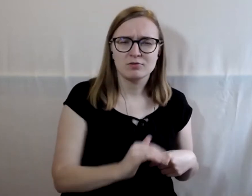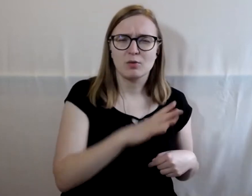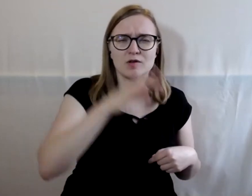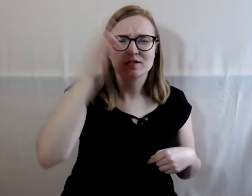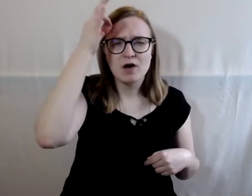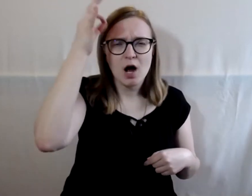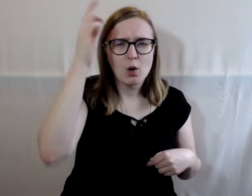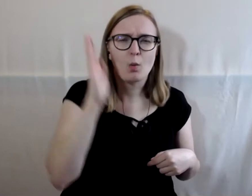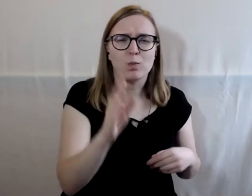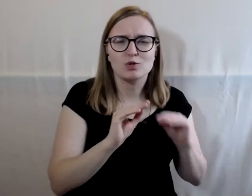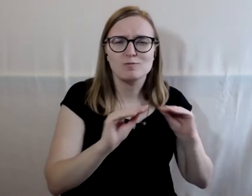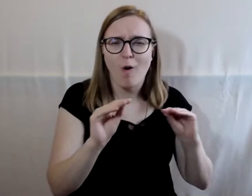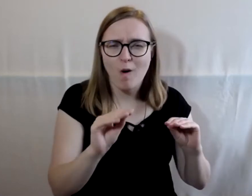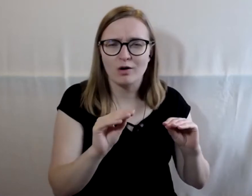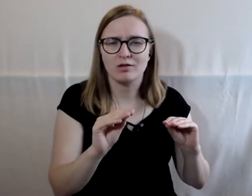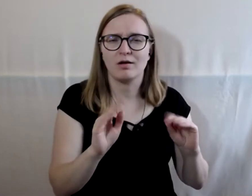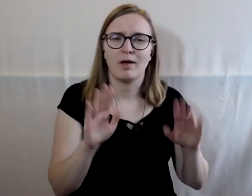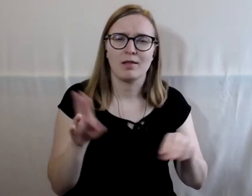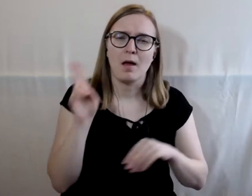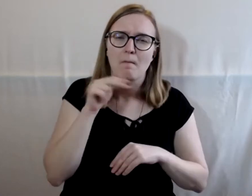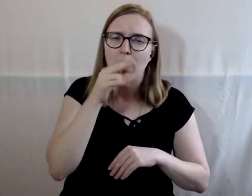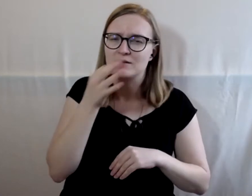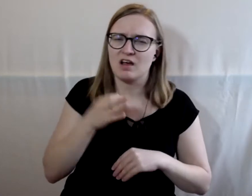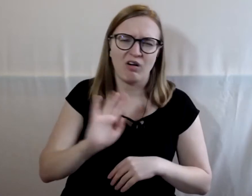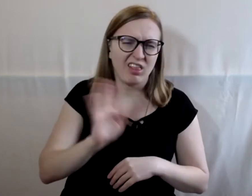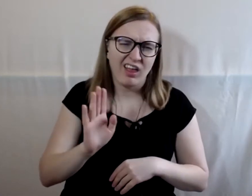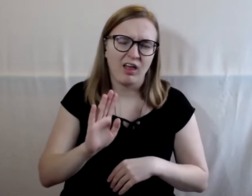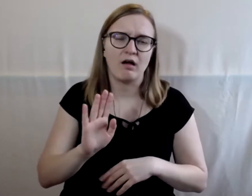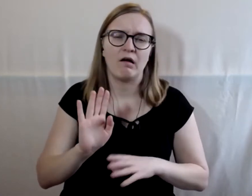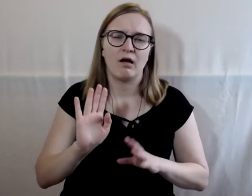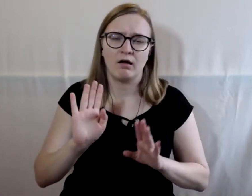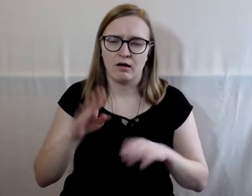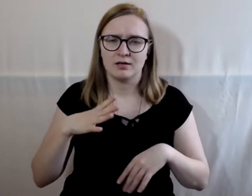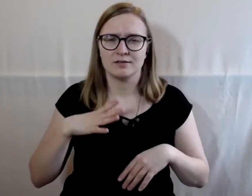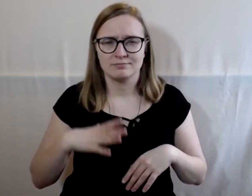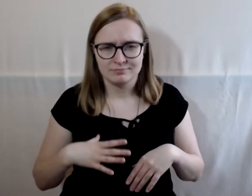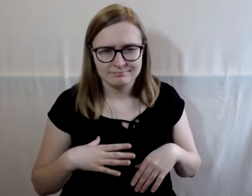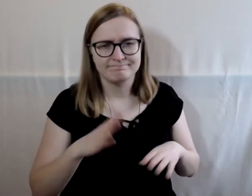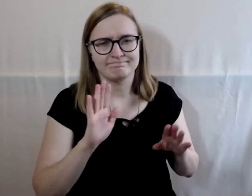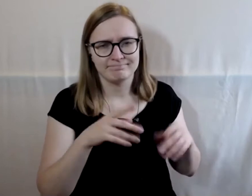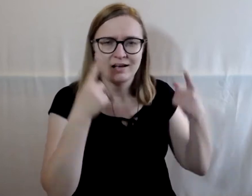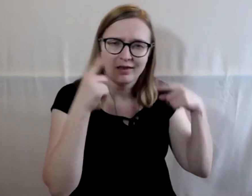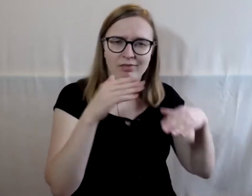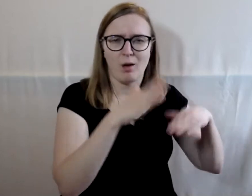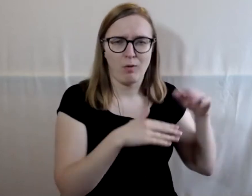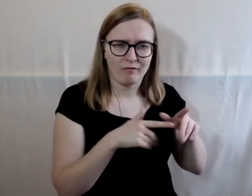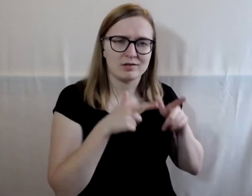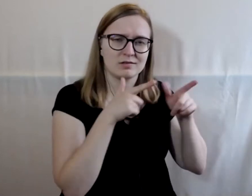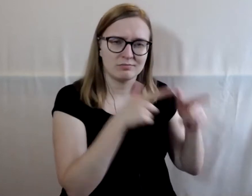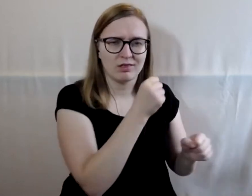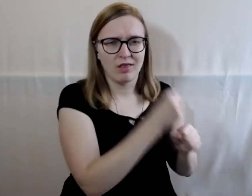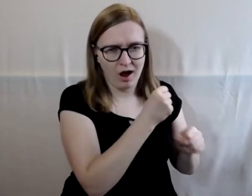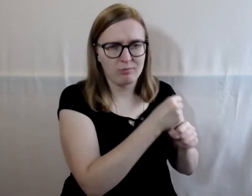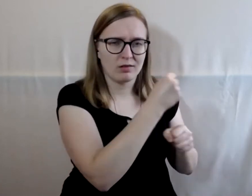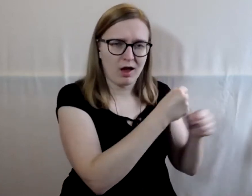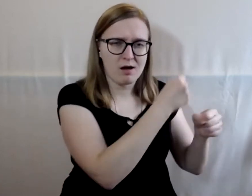and they never really, their parents directed them towards one profession, and they did that. But ultimately,